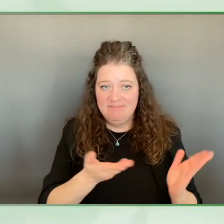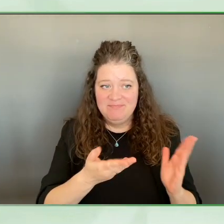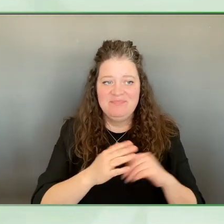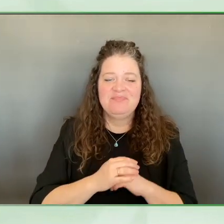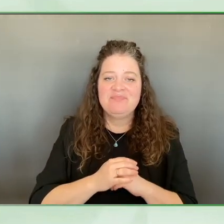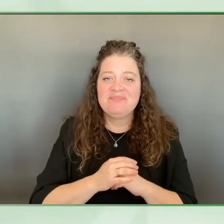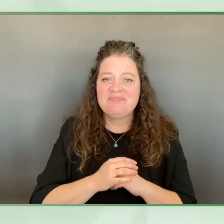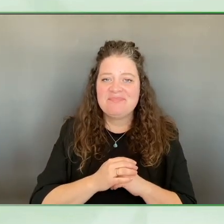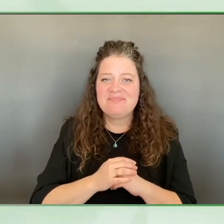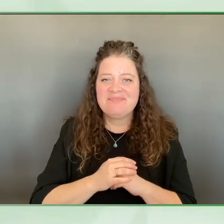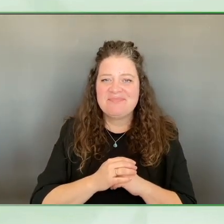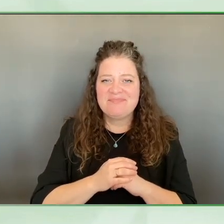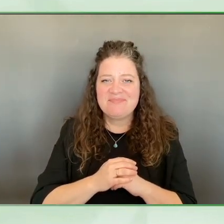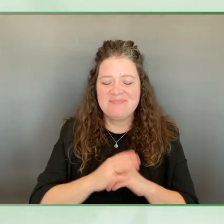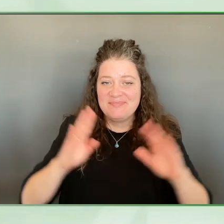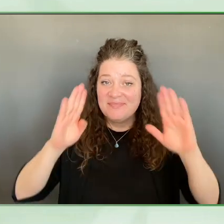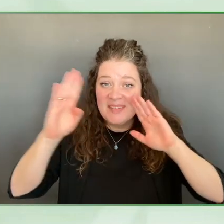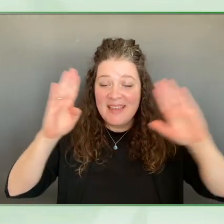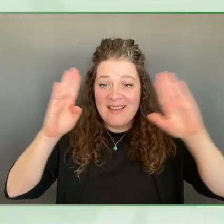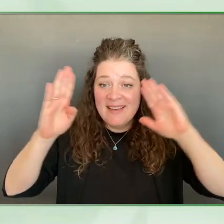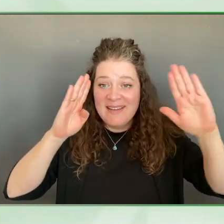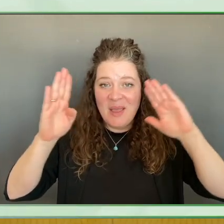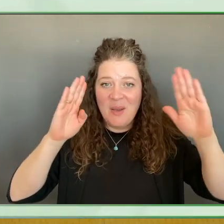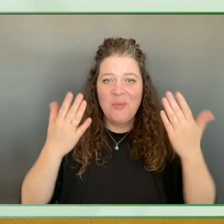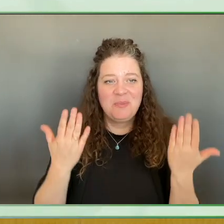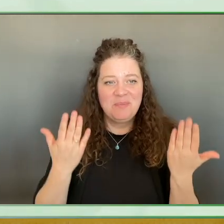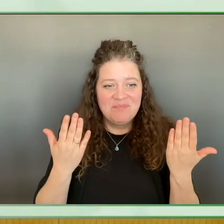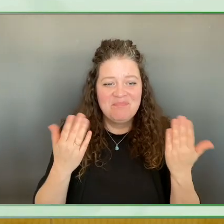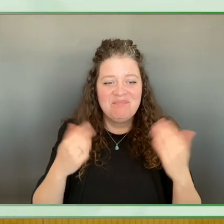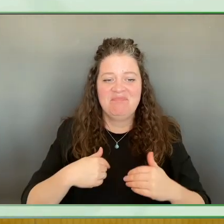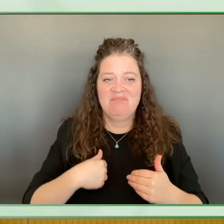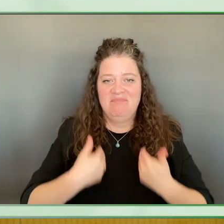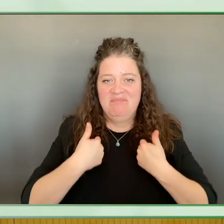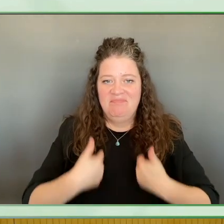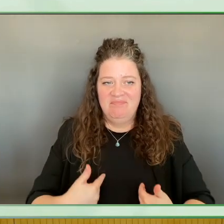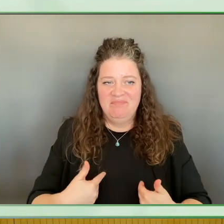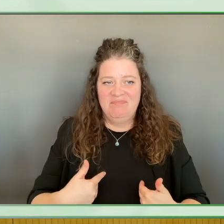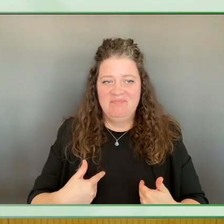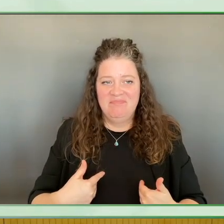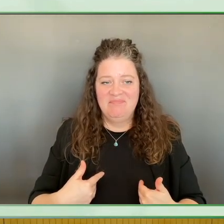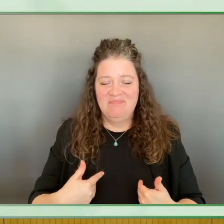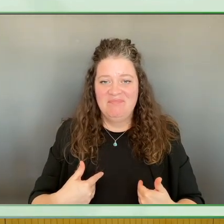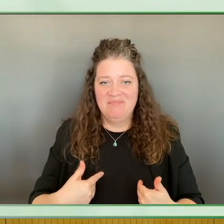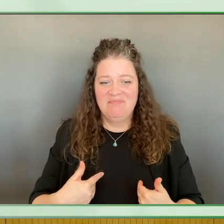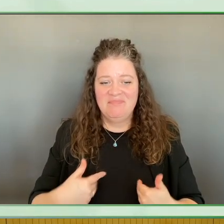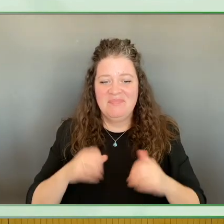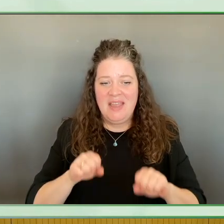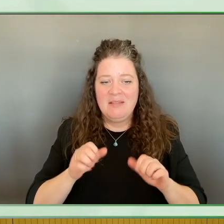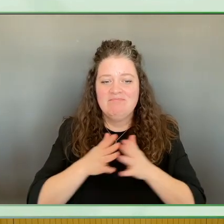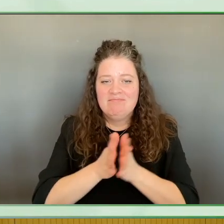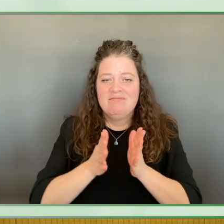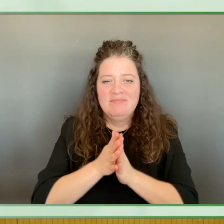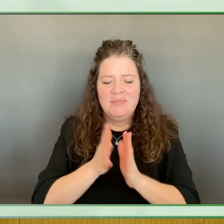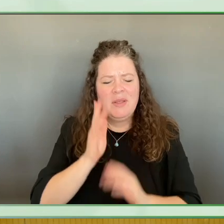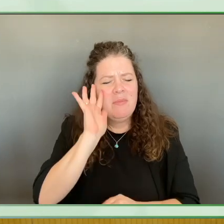opportunity. By way of description, nobody else is going to say it, so I might as well say it myself. A handsome-looking guy of